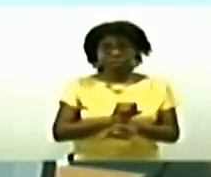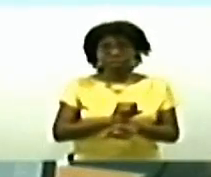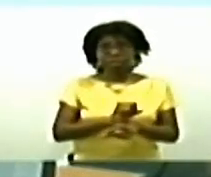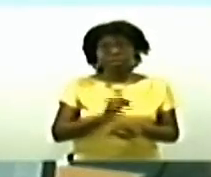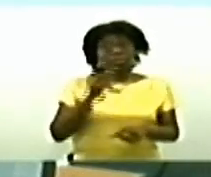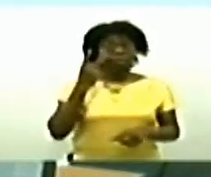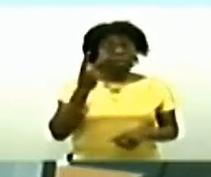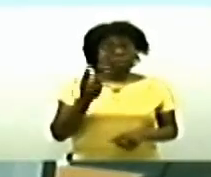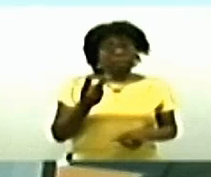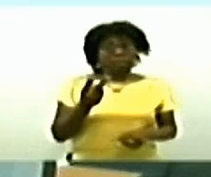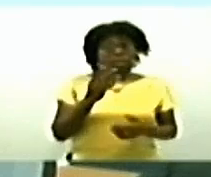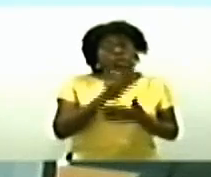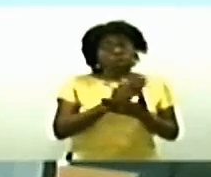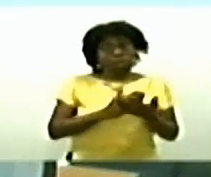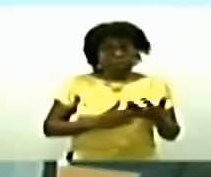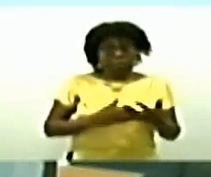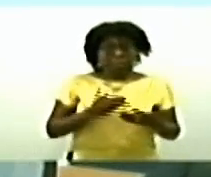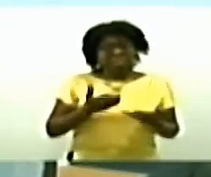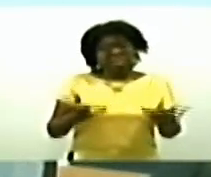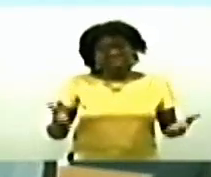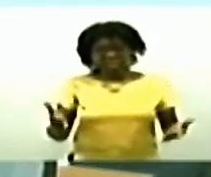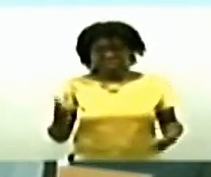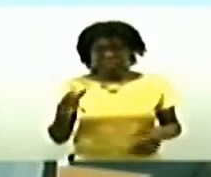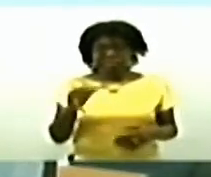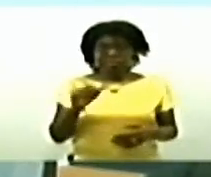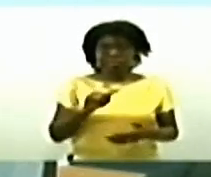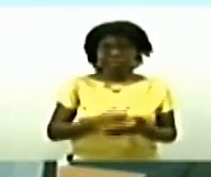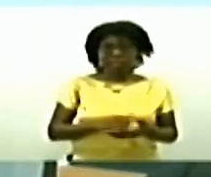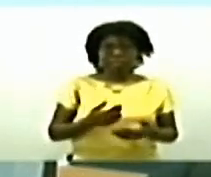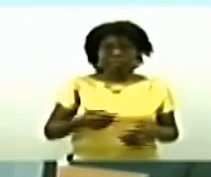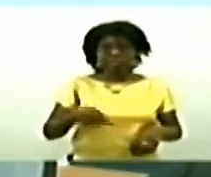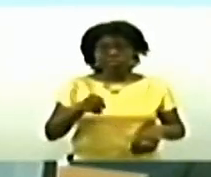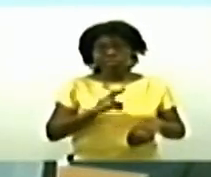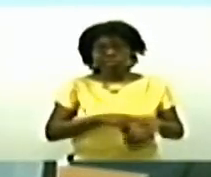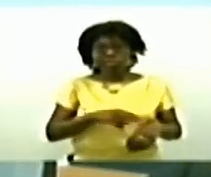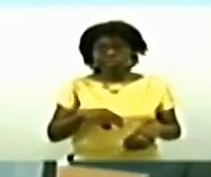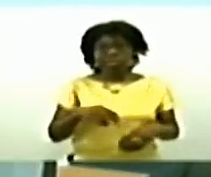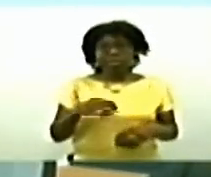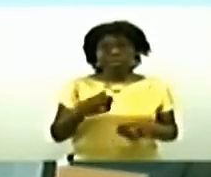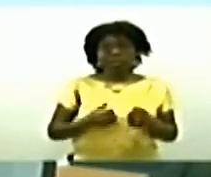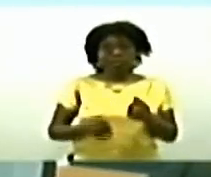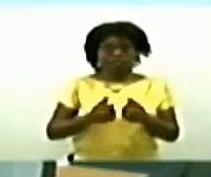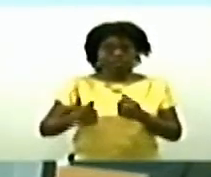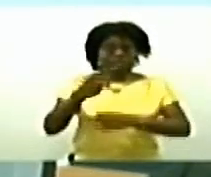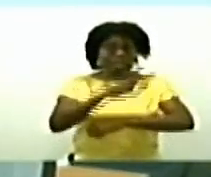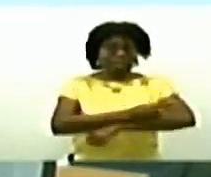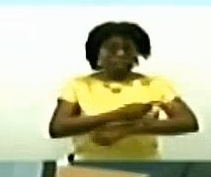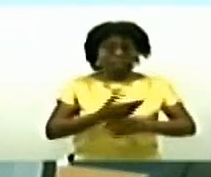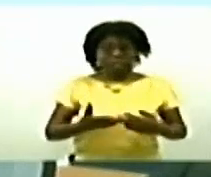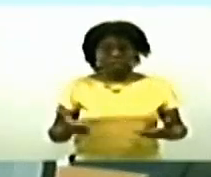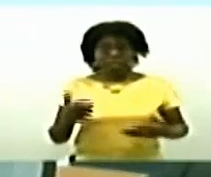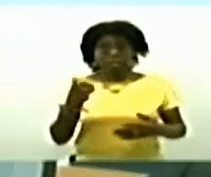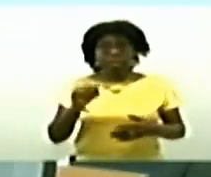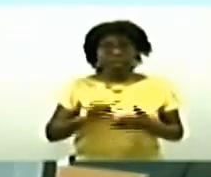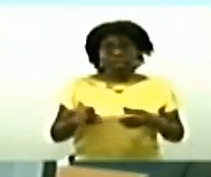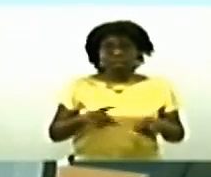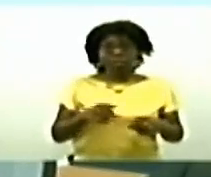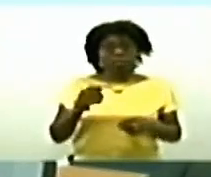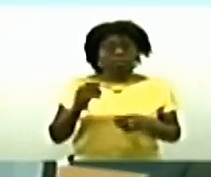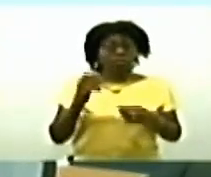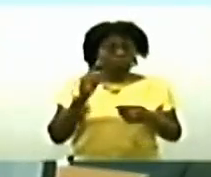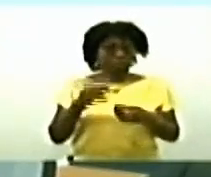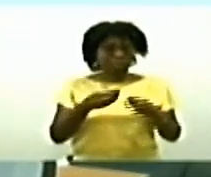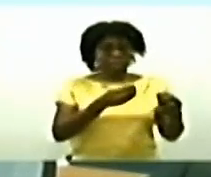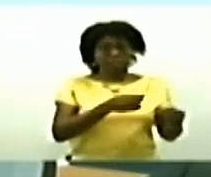seen, some of the mundane things that will be done, or is done by police officers now, will be given to